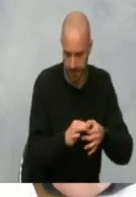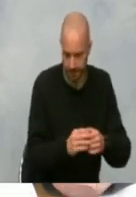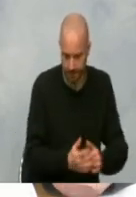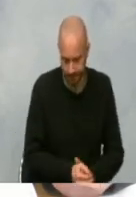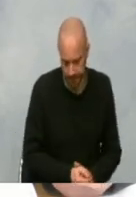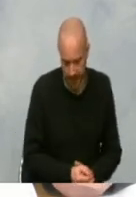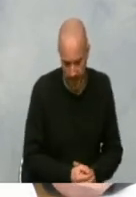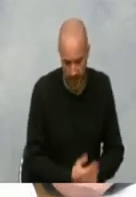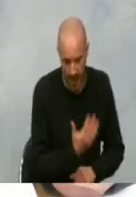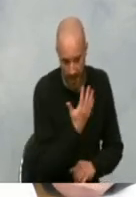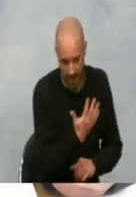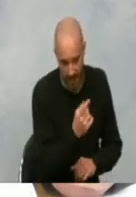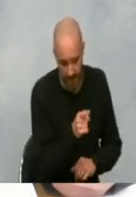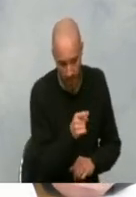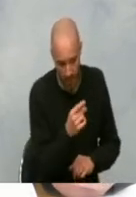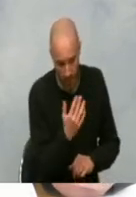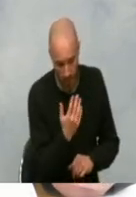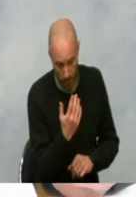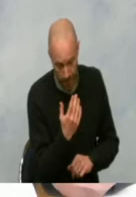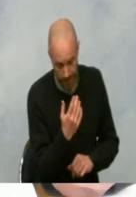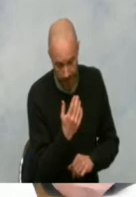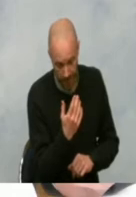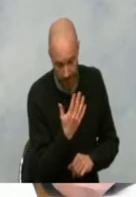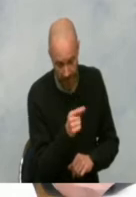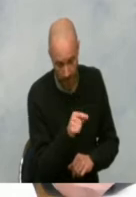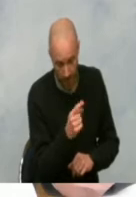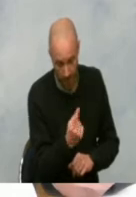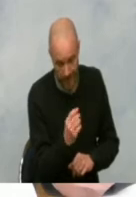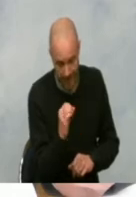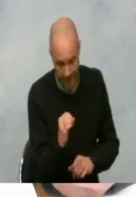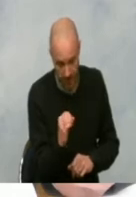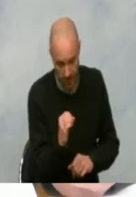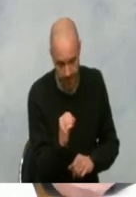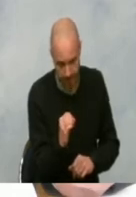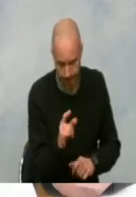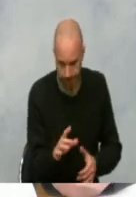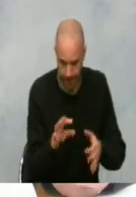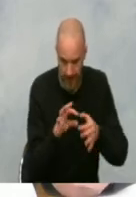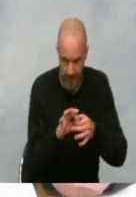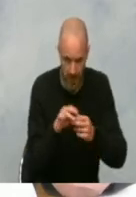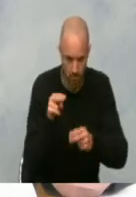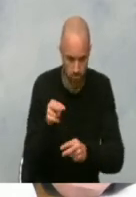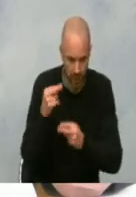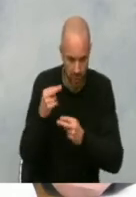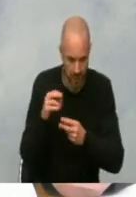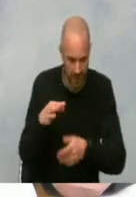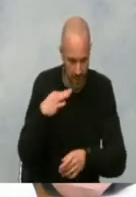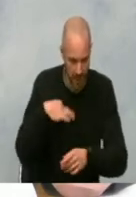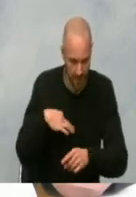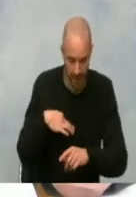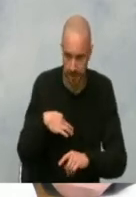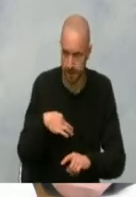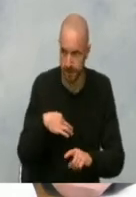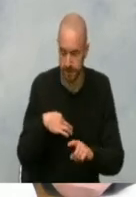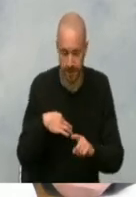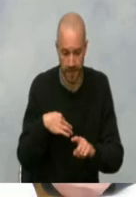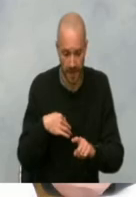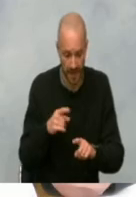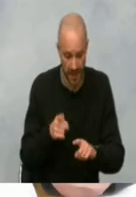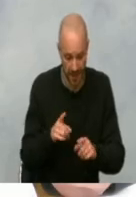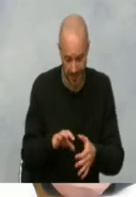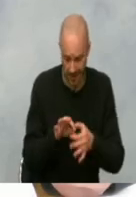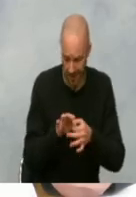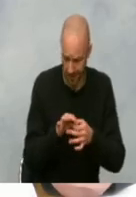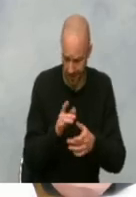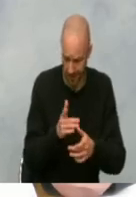5.10 then goes through costs linked to using the retrospective benefit. So this is about the fact that we've got a